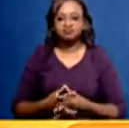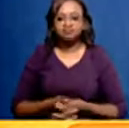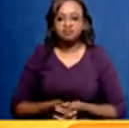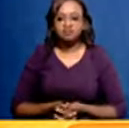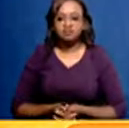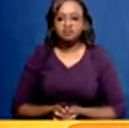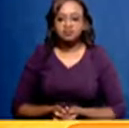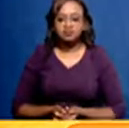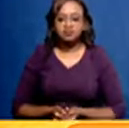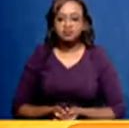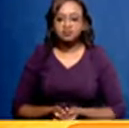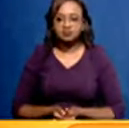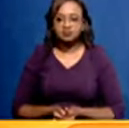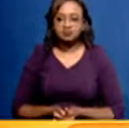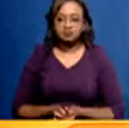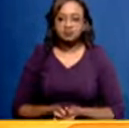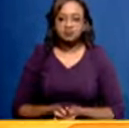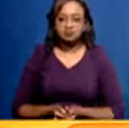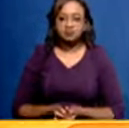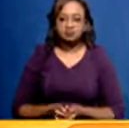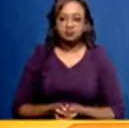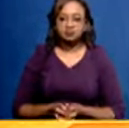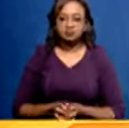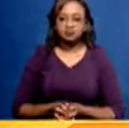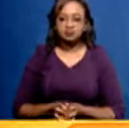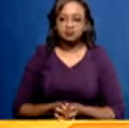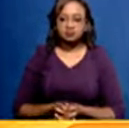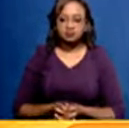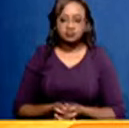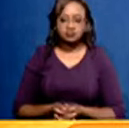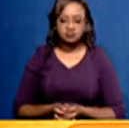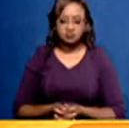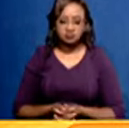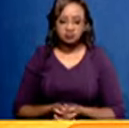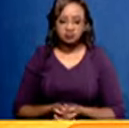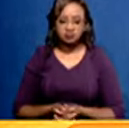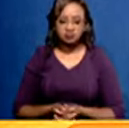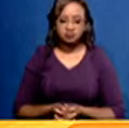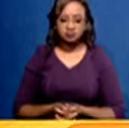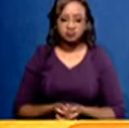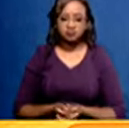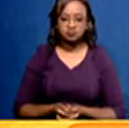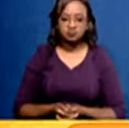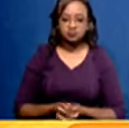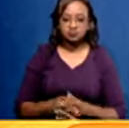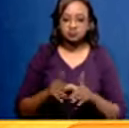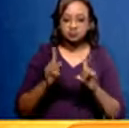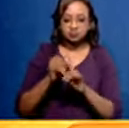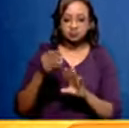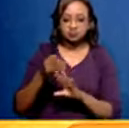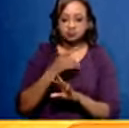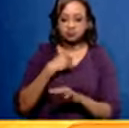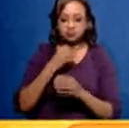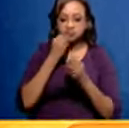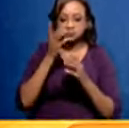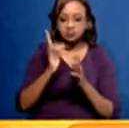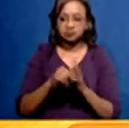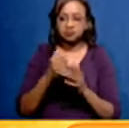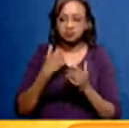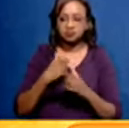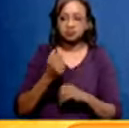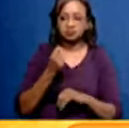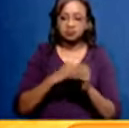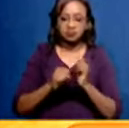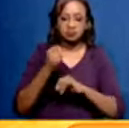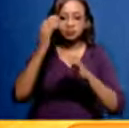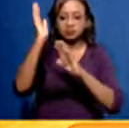provide advice? I told you at the beginning, Jeff, I was a very active scholar. I am a very